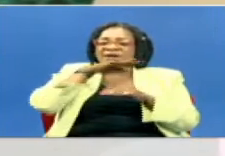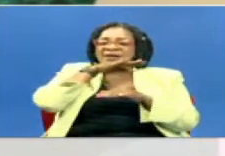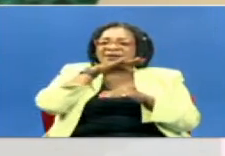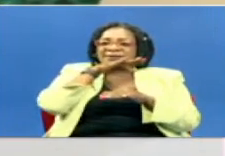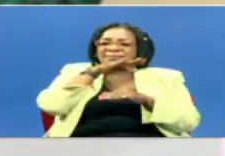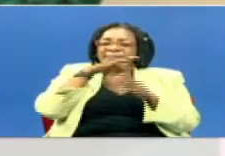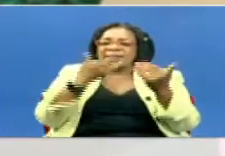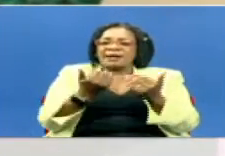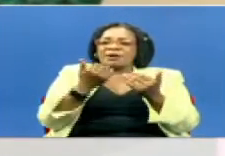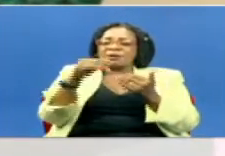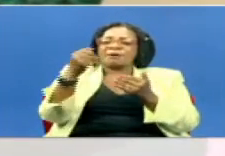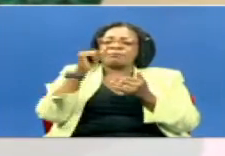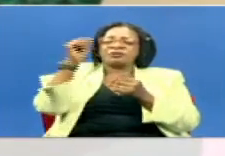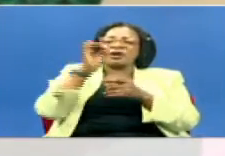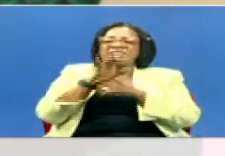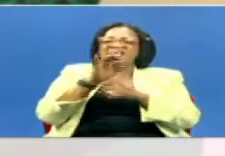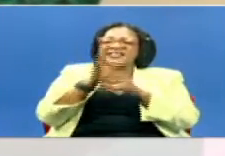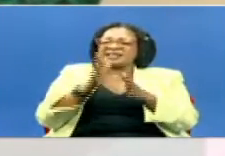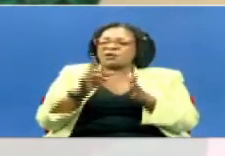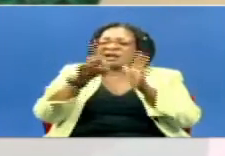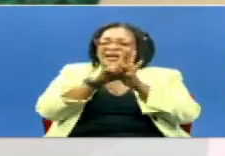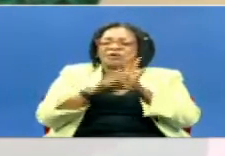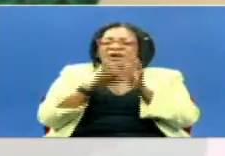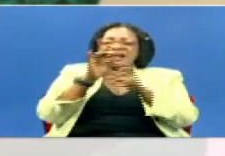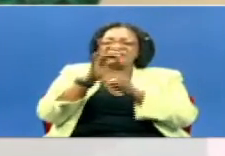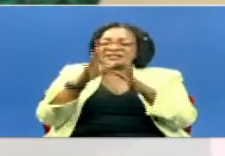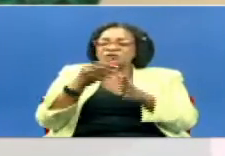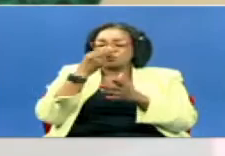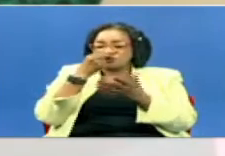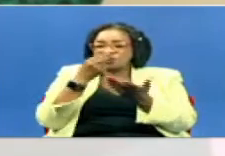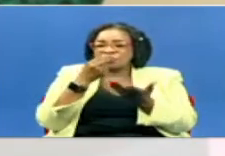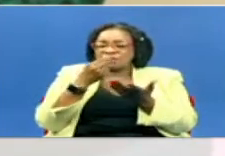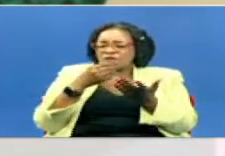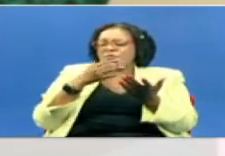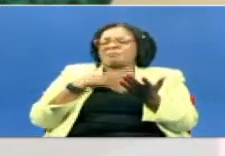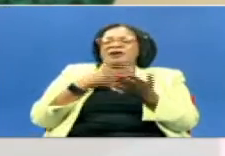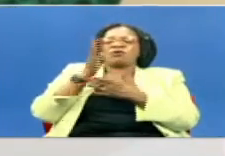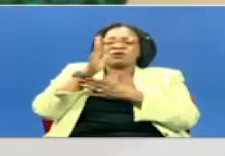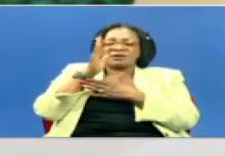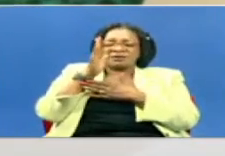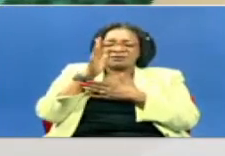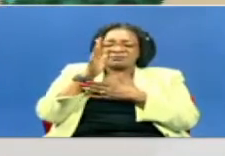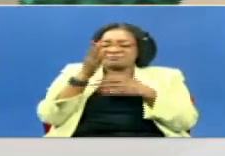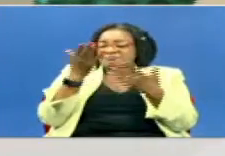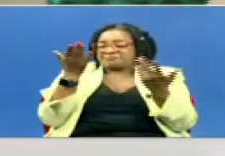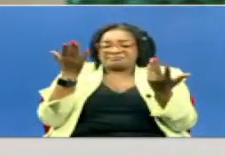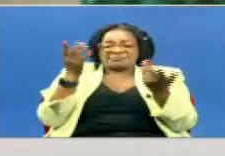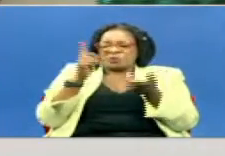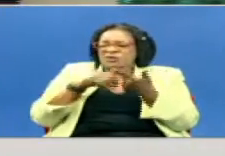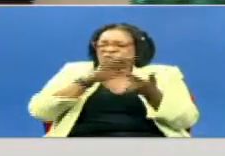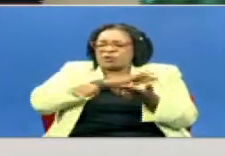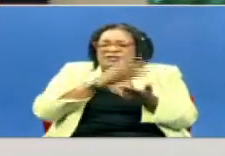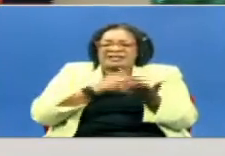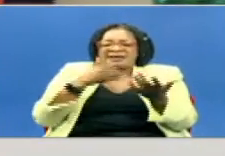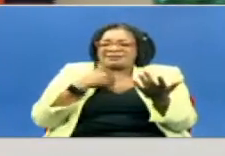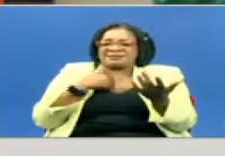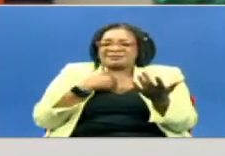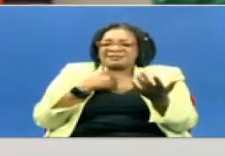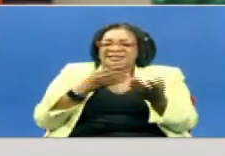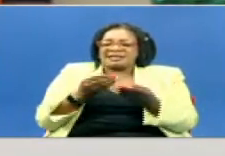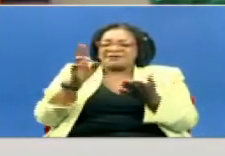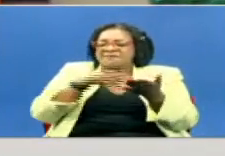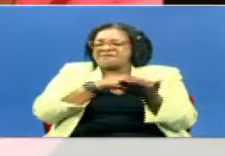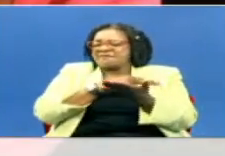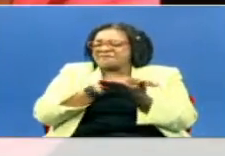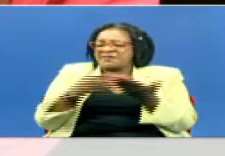he's political advisor, something legal advisor to Ruto. Oh my goodness. On what authority does he have? He was defeated soundly